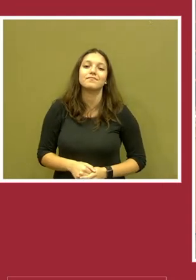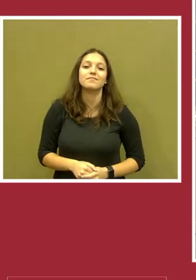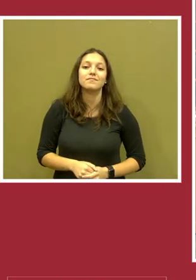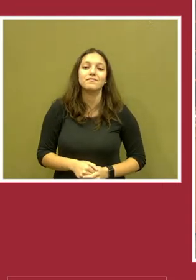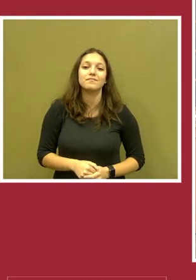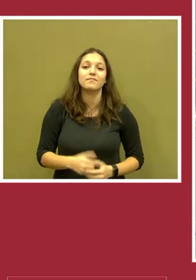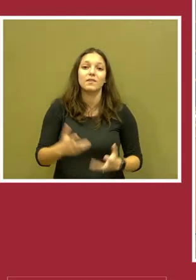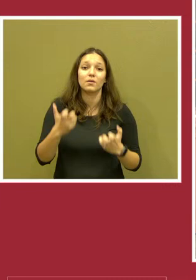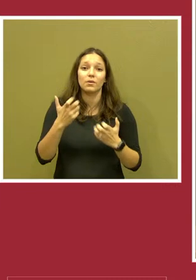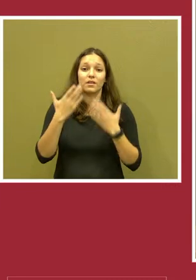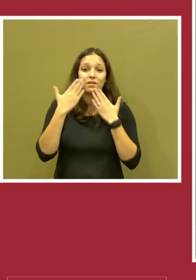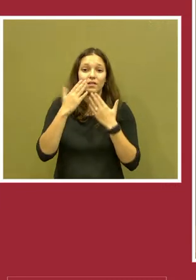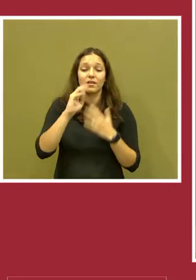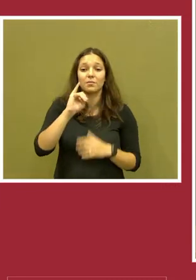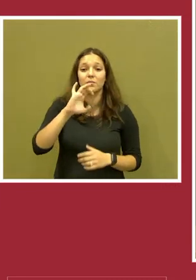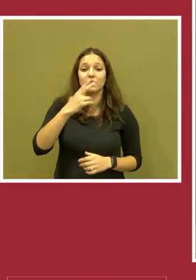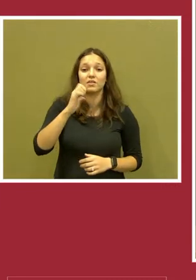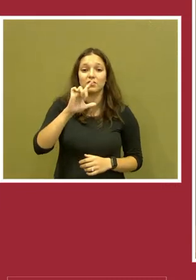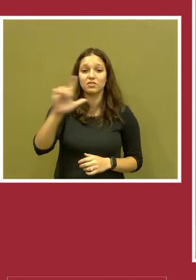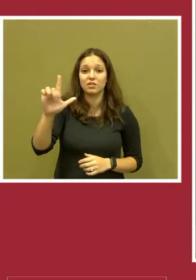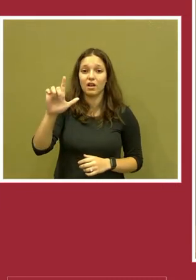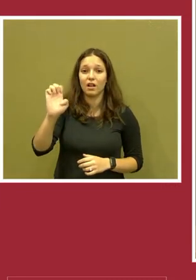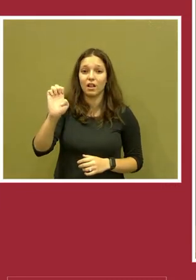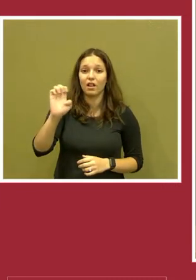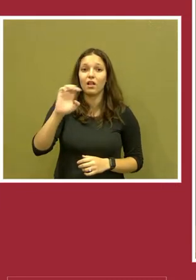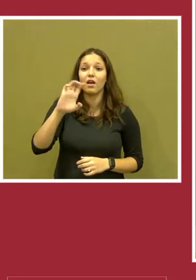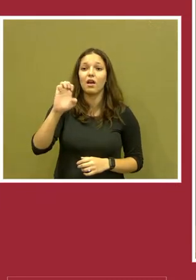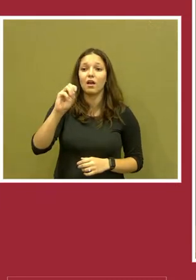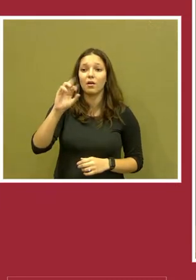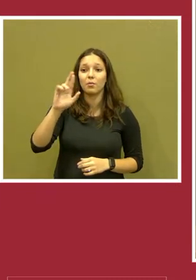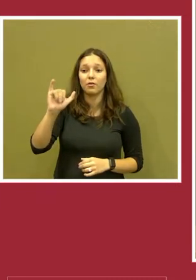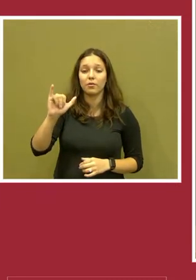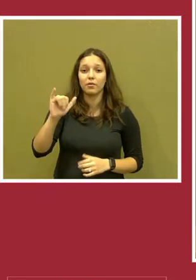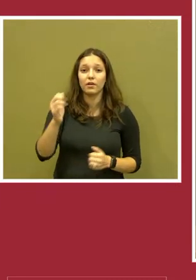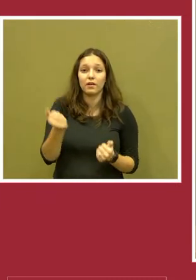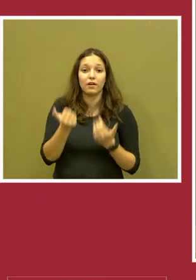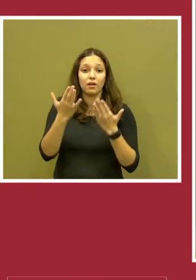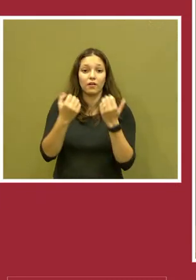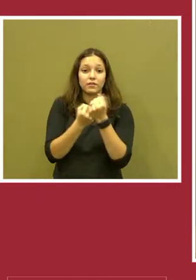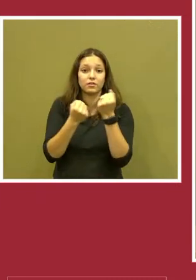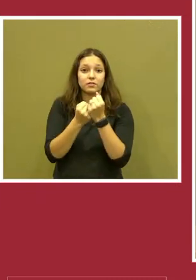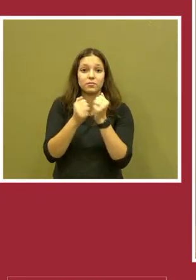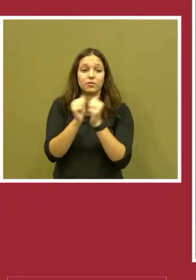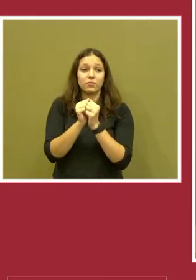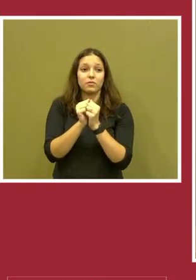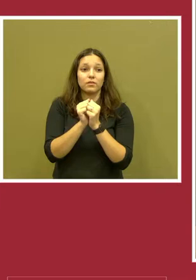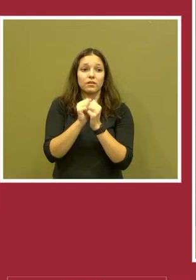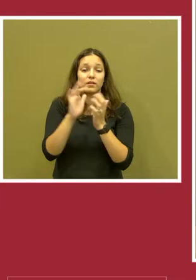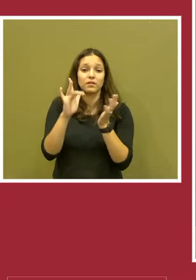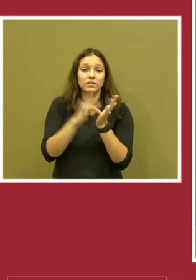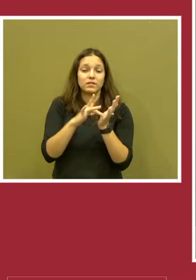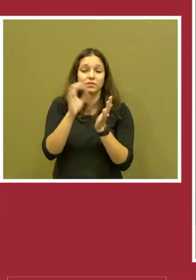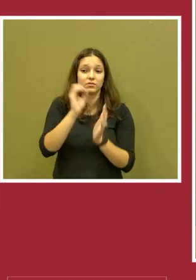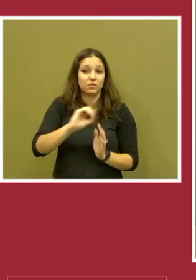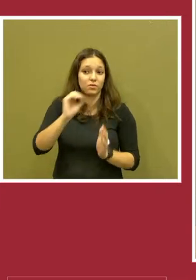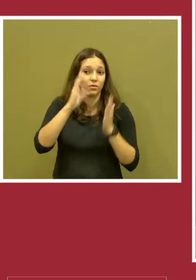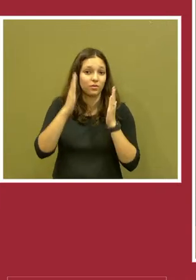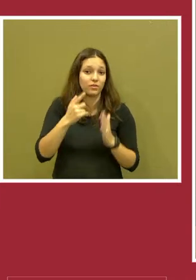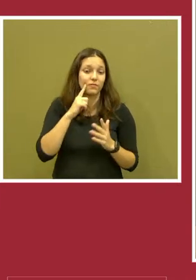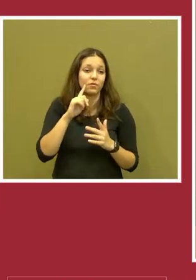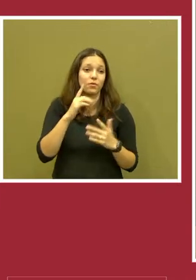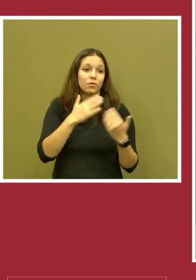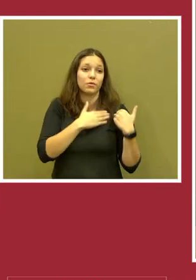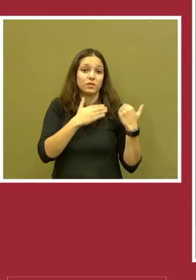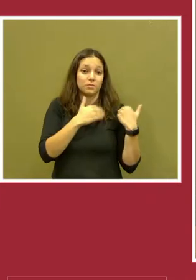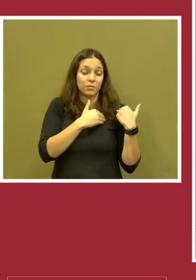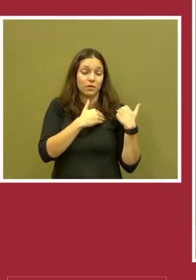I wanted to thank Michelle Emery, who has offered to support with Central Oregonians for Responsible Education. That is the